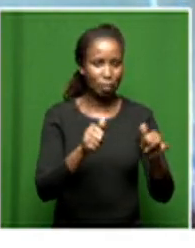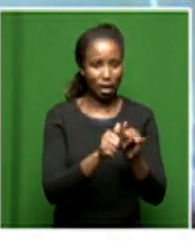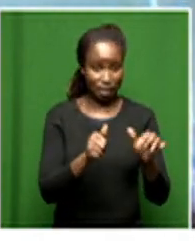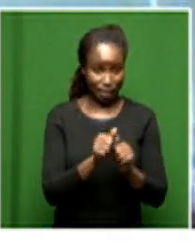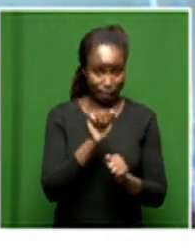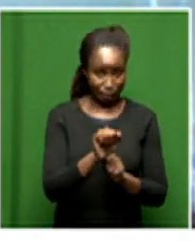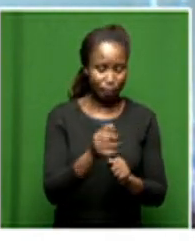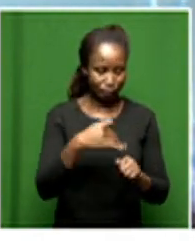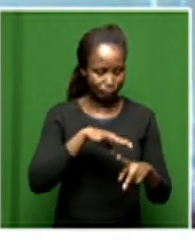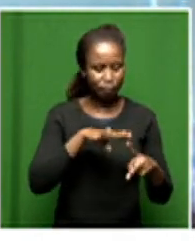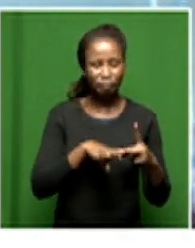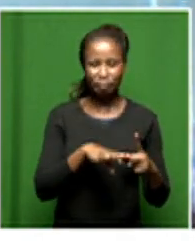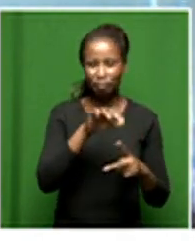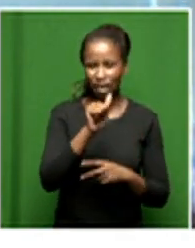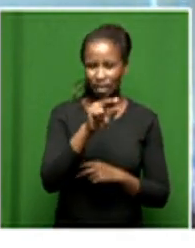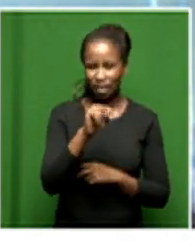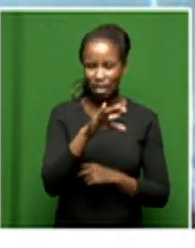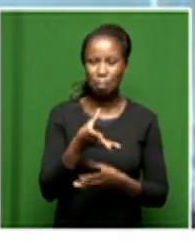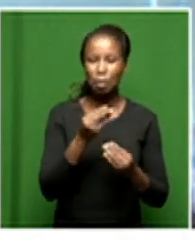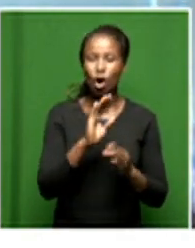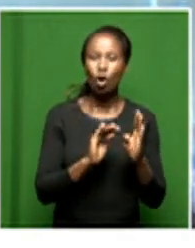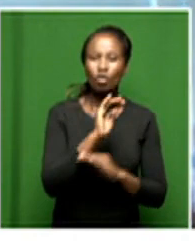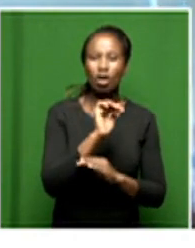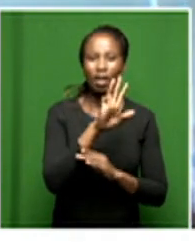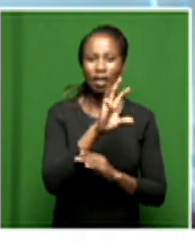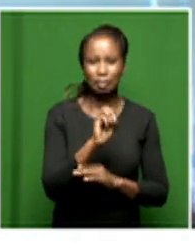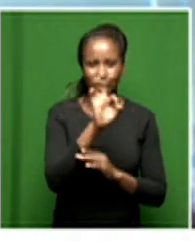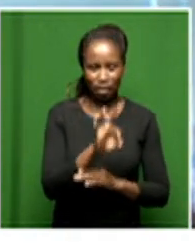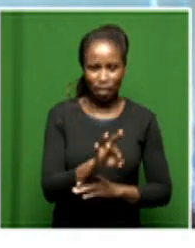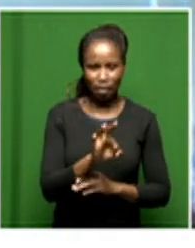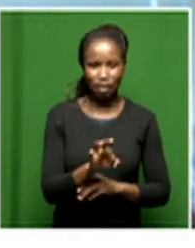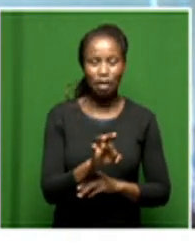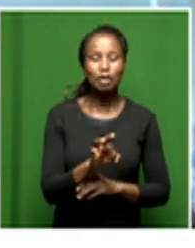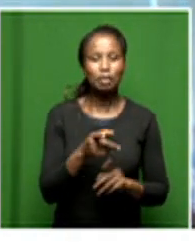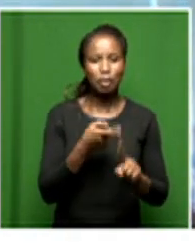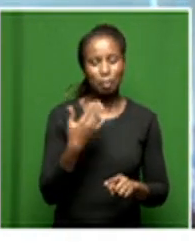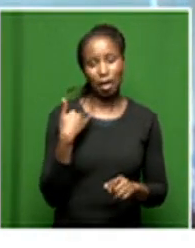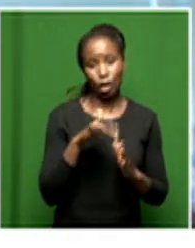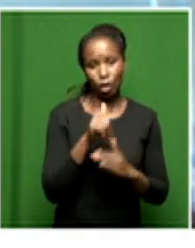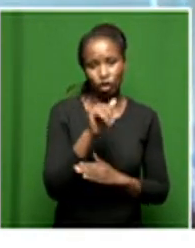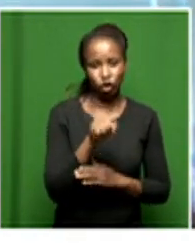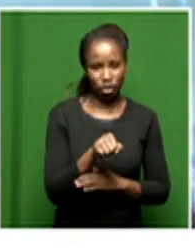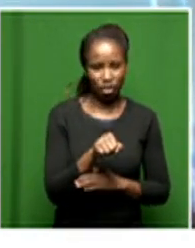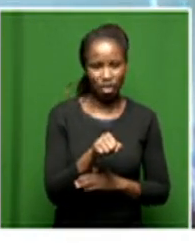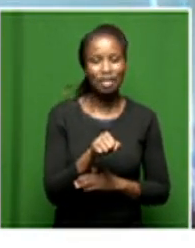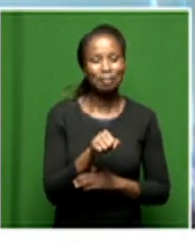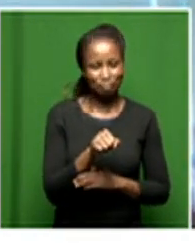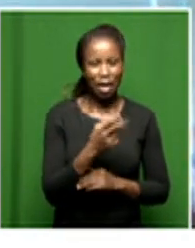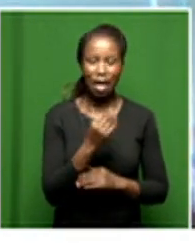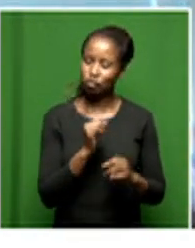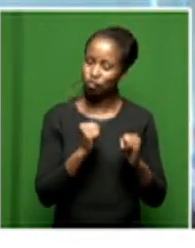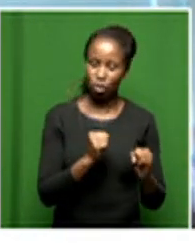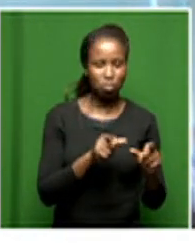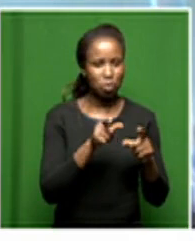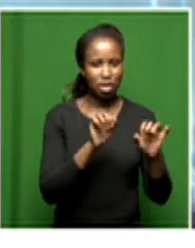The ANC got over 90% of the vote in the new Brighton by-election. Yes, it's a historic stronghold, but